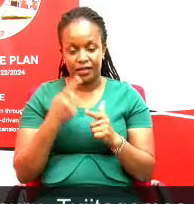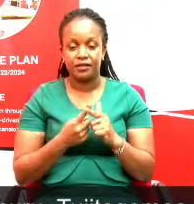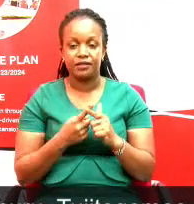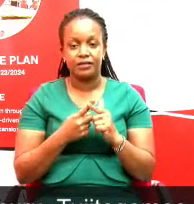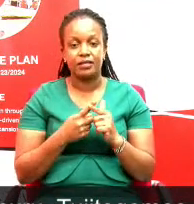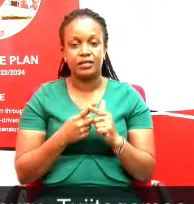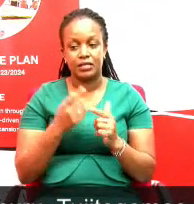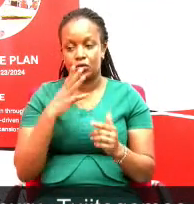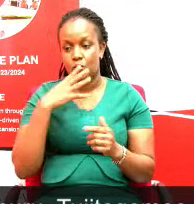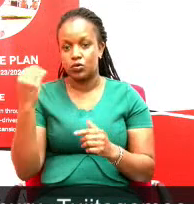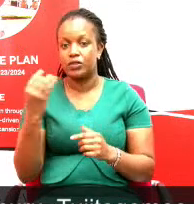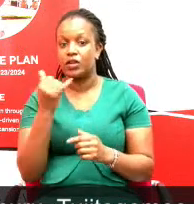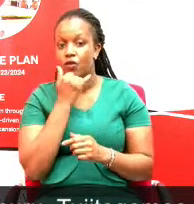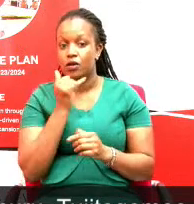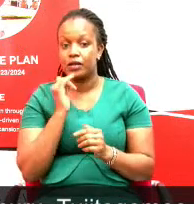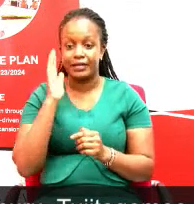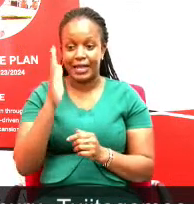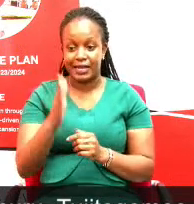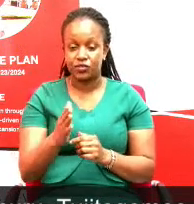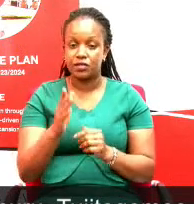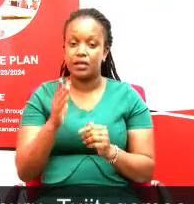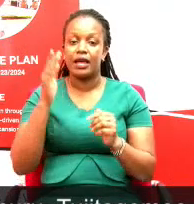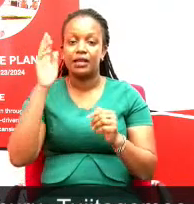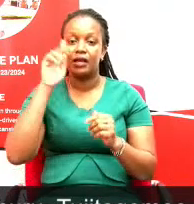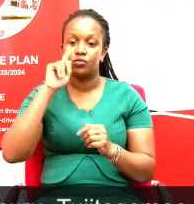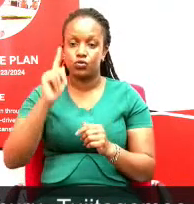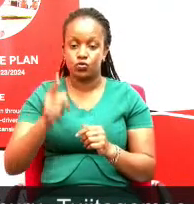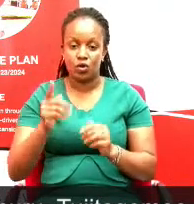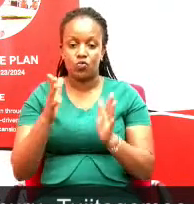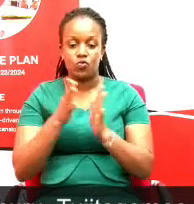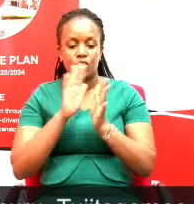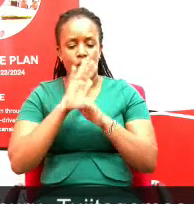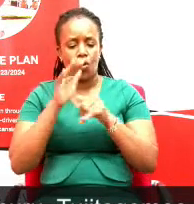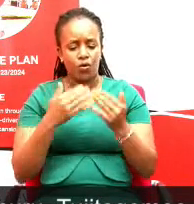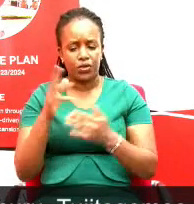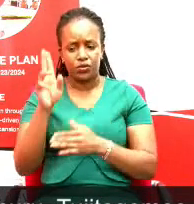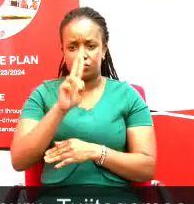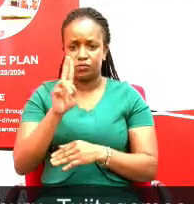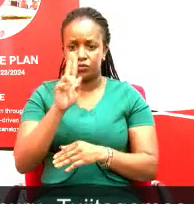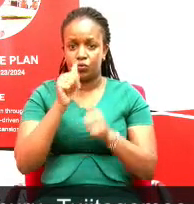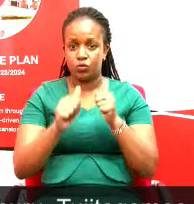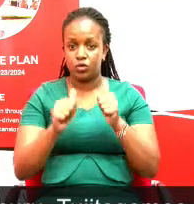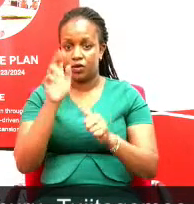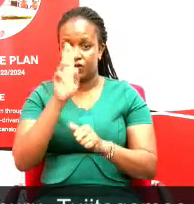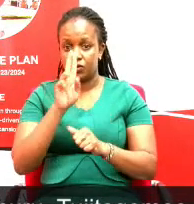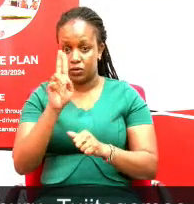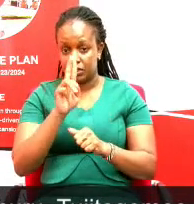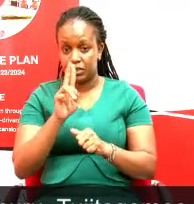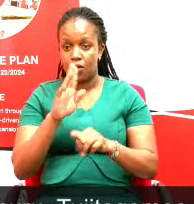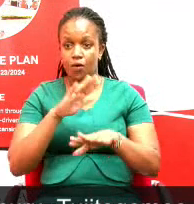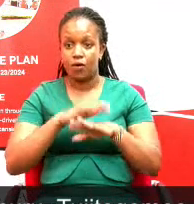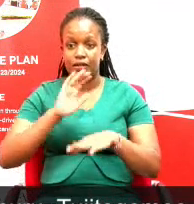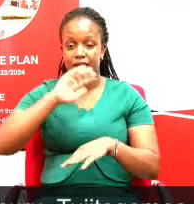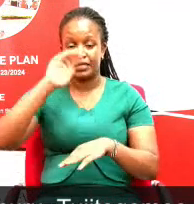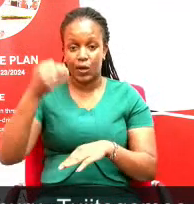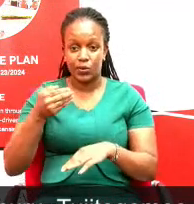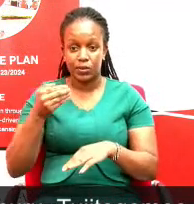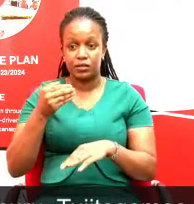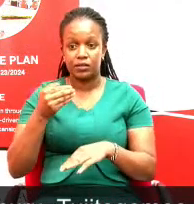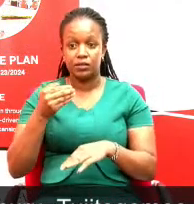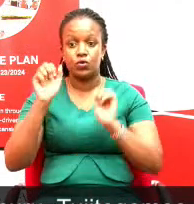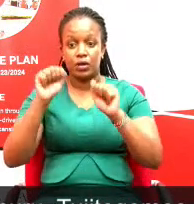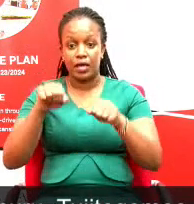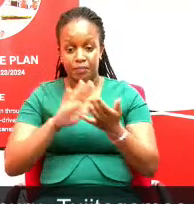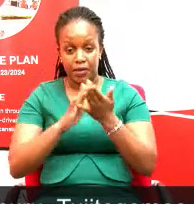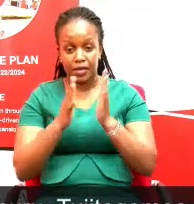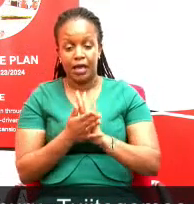direction. And I'm sure with the utilizations that you've undertaken in terms of ICT consumption, you can do